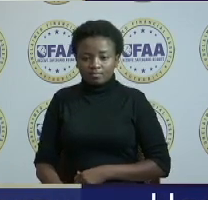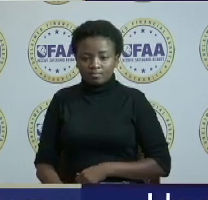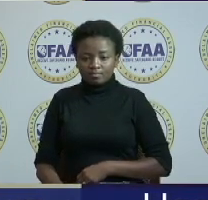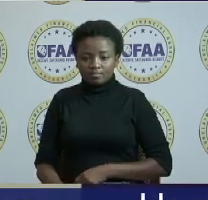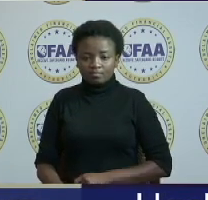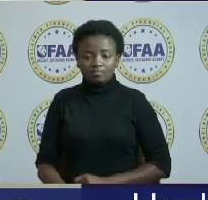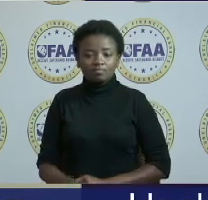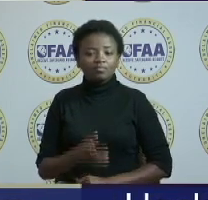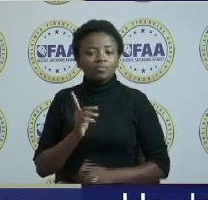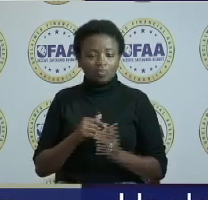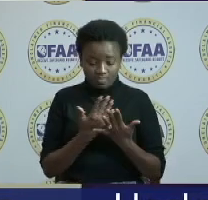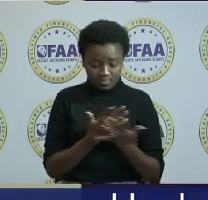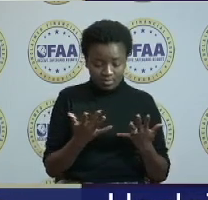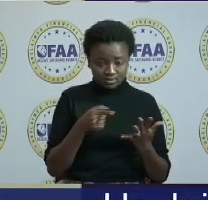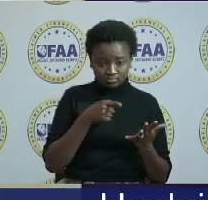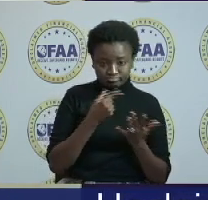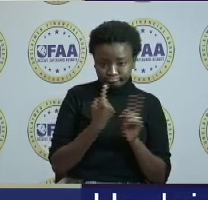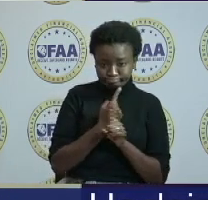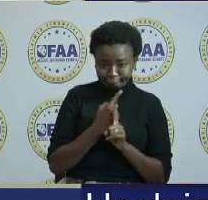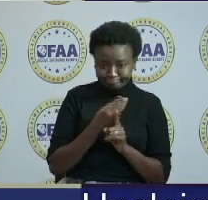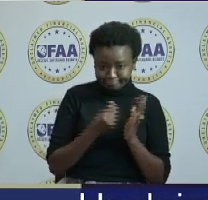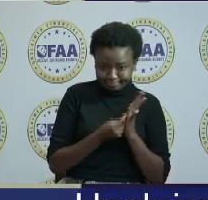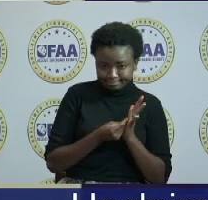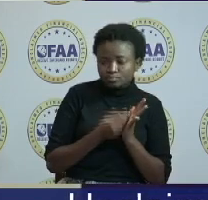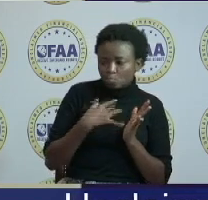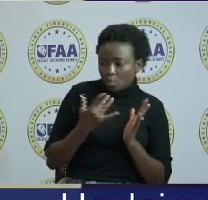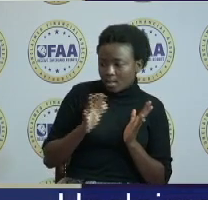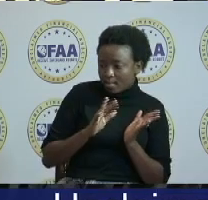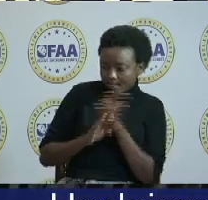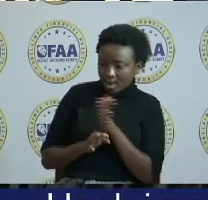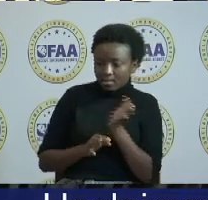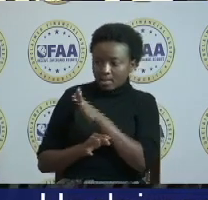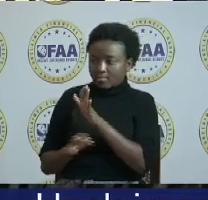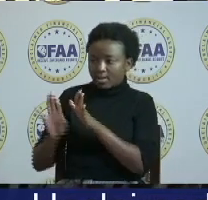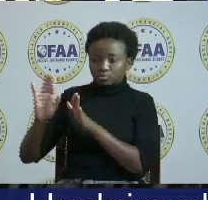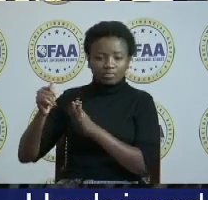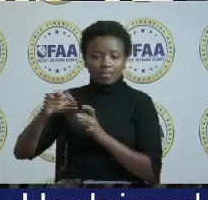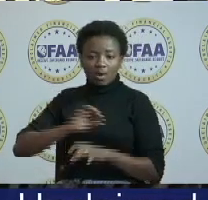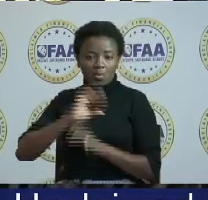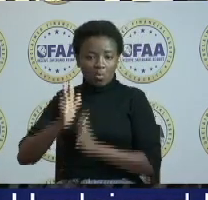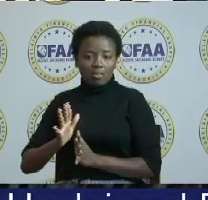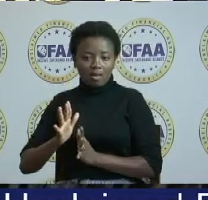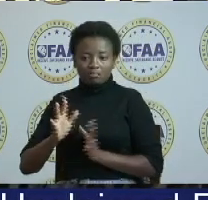is reuniting financial assets to their rightful owners.